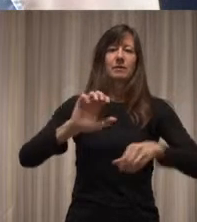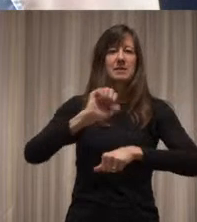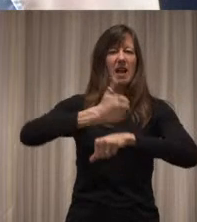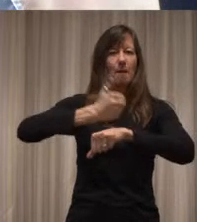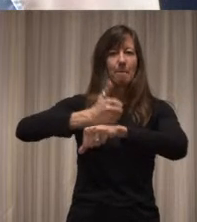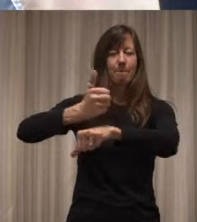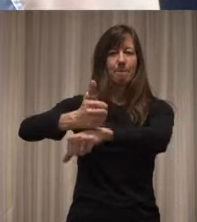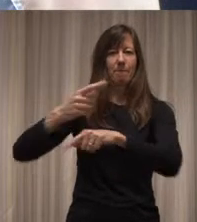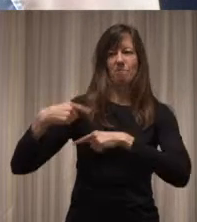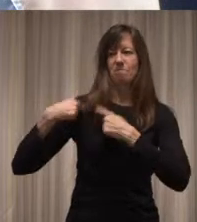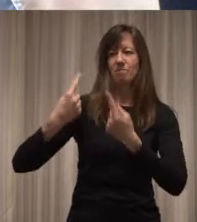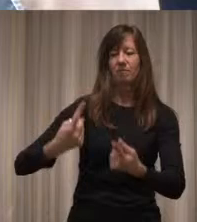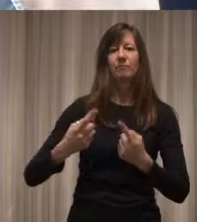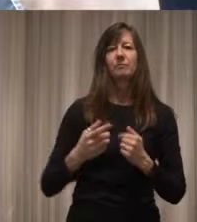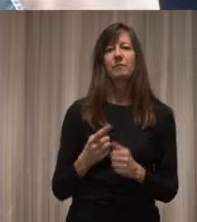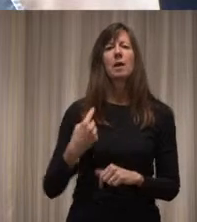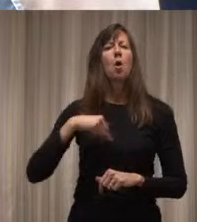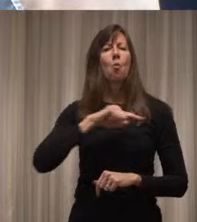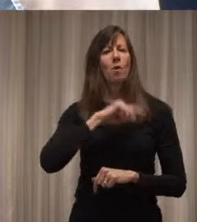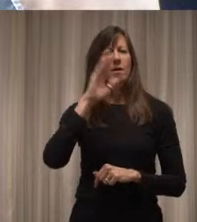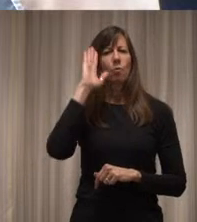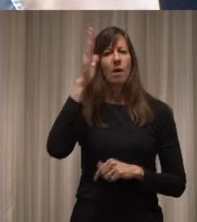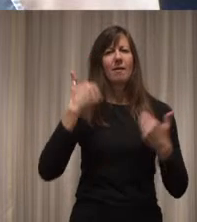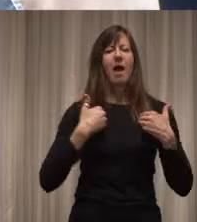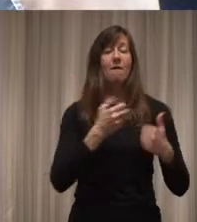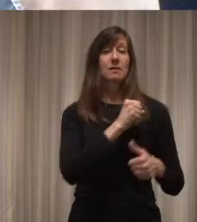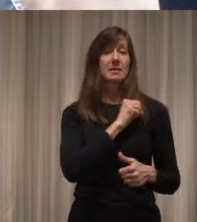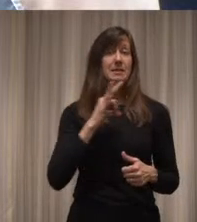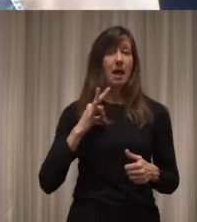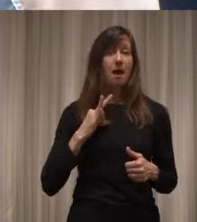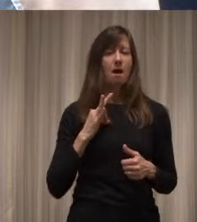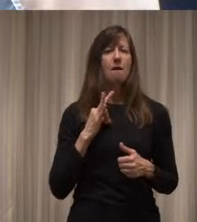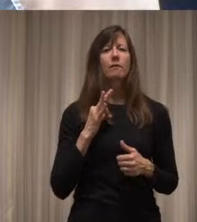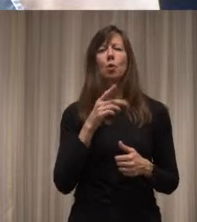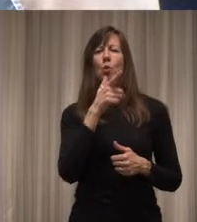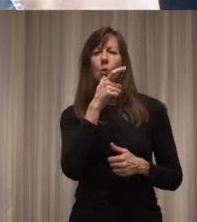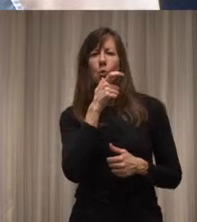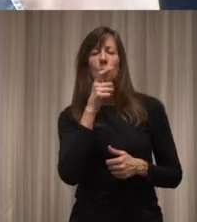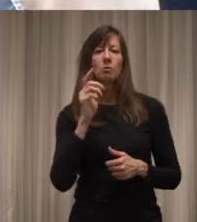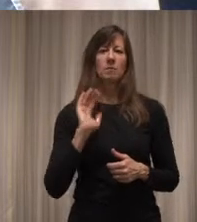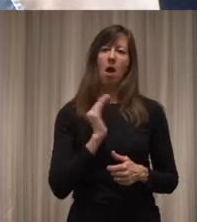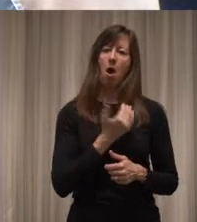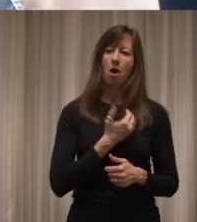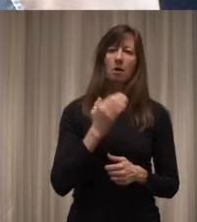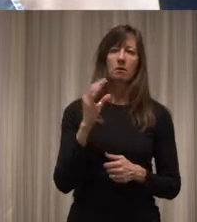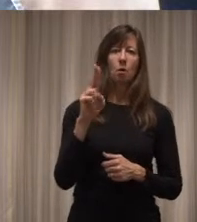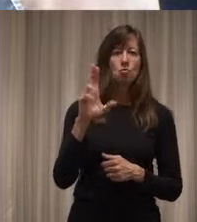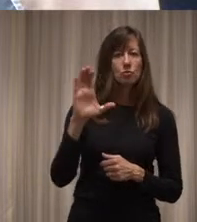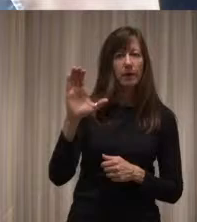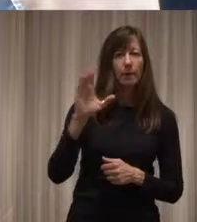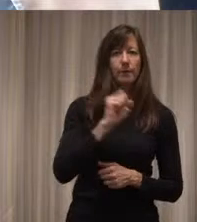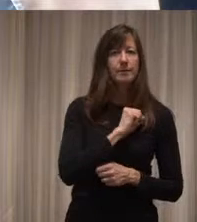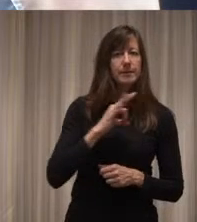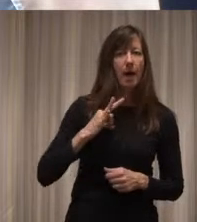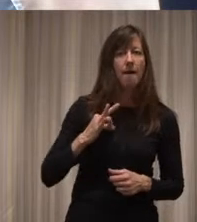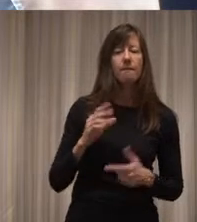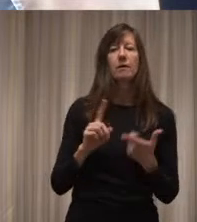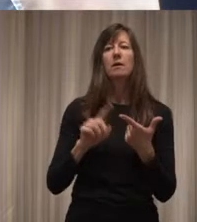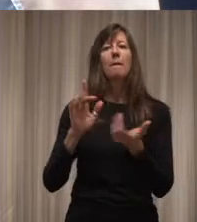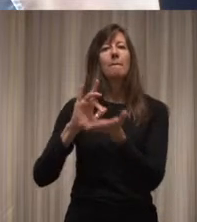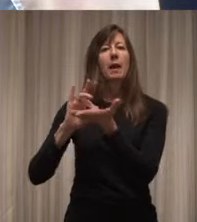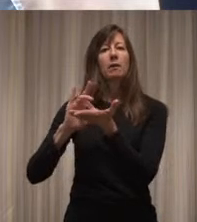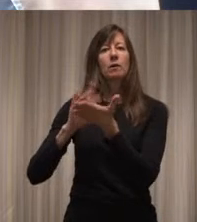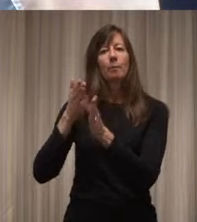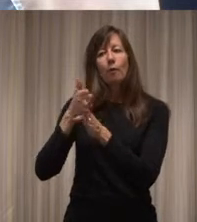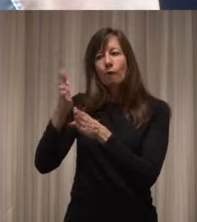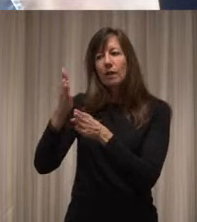with our own county staff as well as a host of volunteer medical professionals and others that have already stepped up to